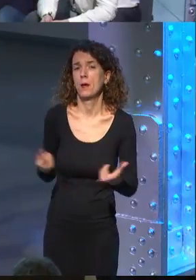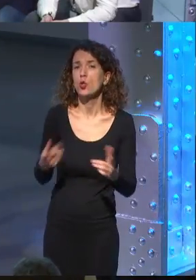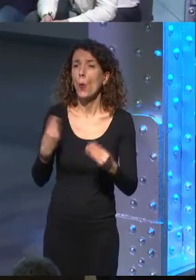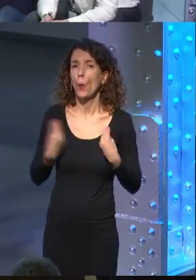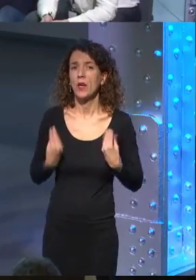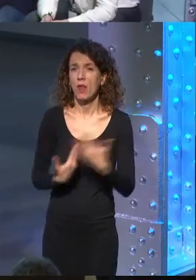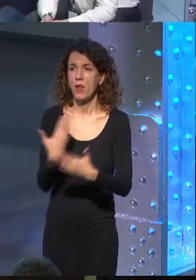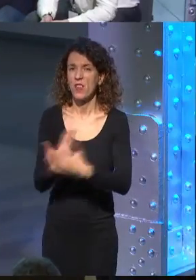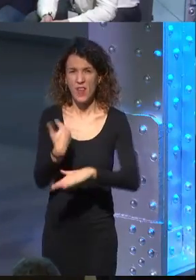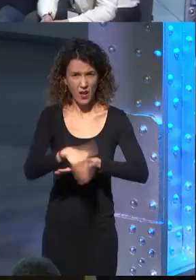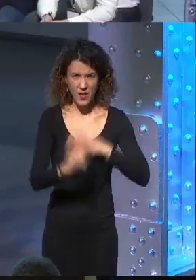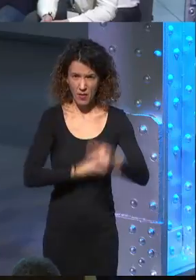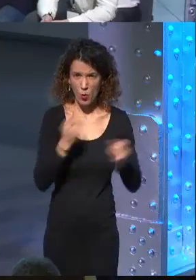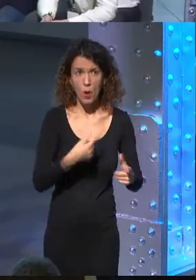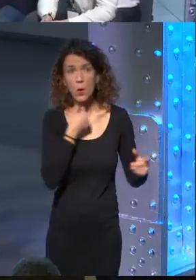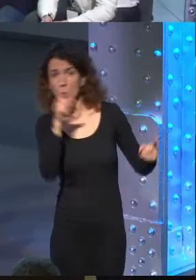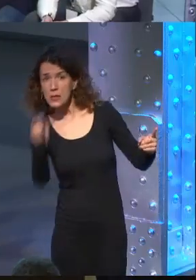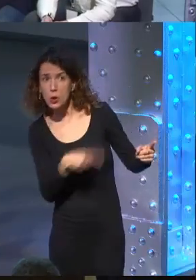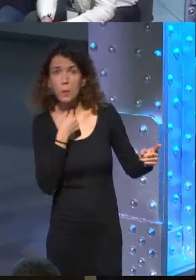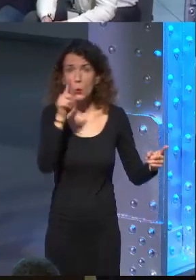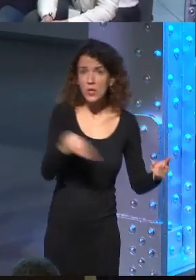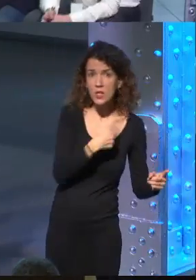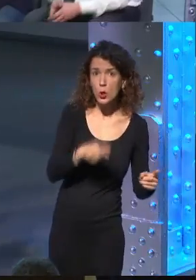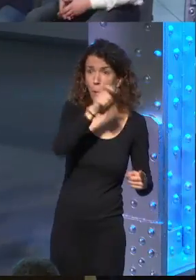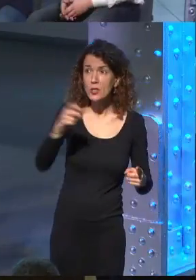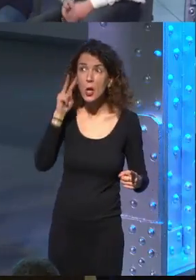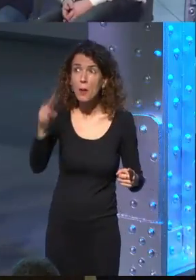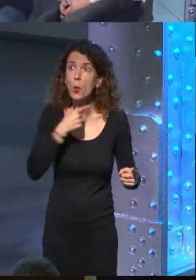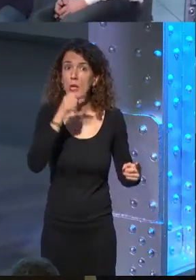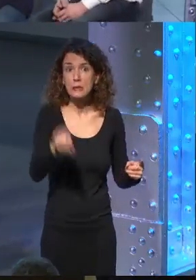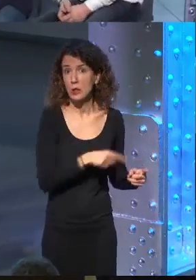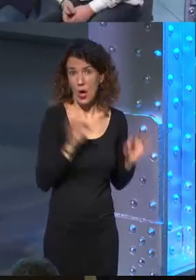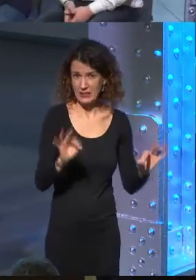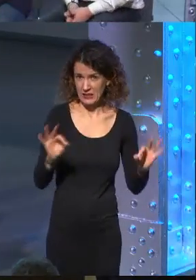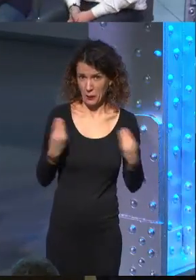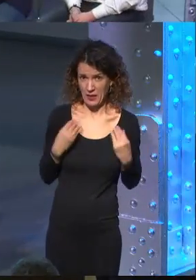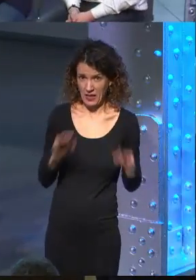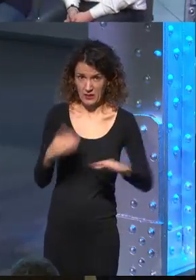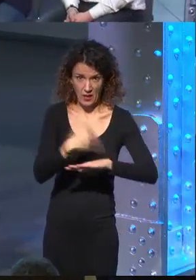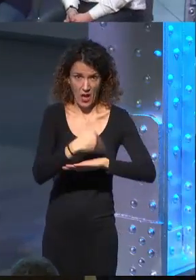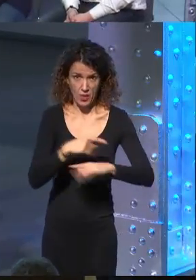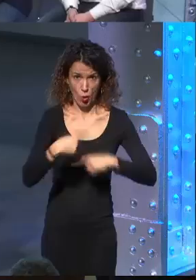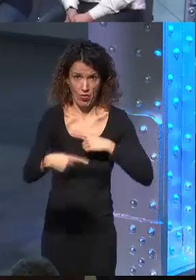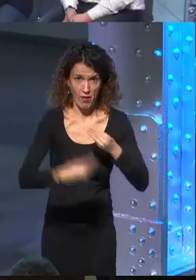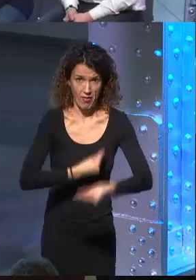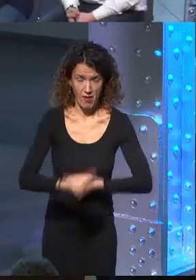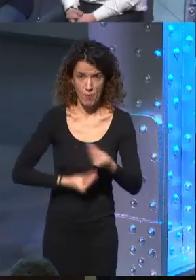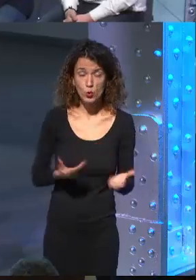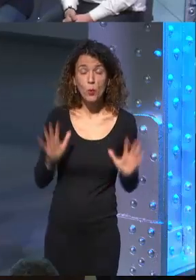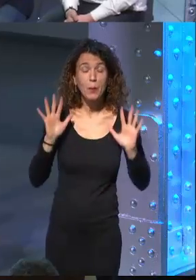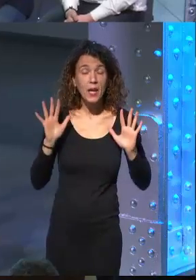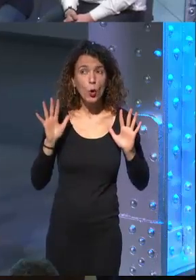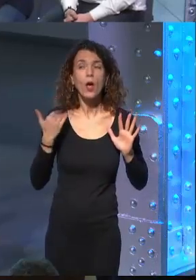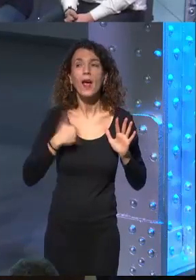like, although we do this in our daily life. At least I do. At least I do, okay? I don't know you.